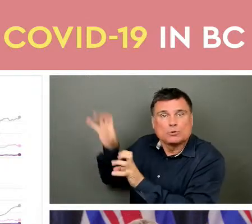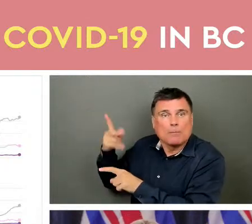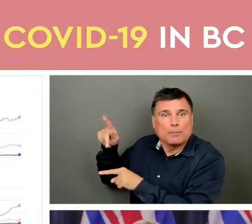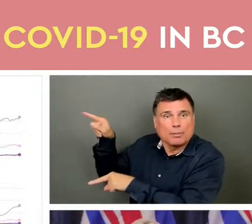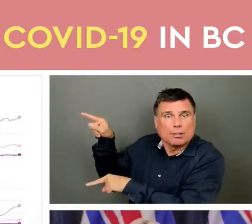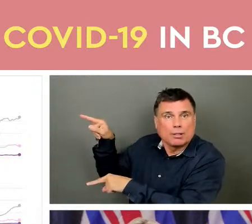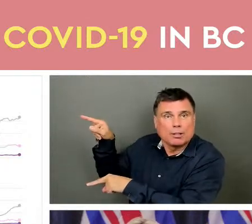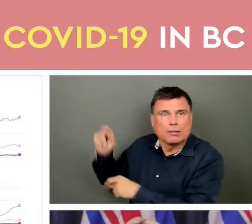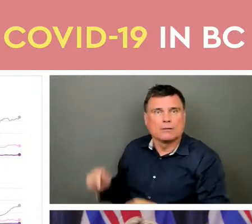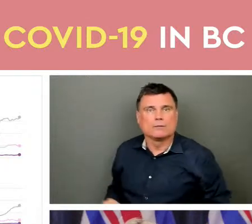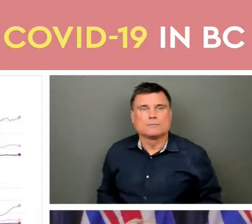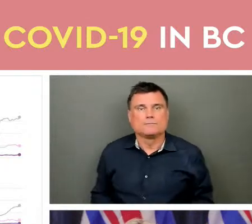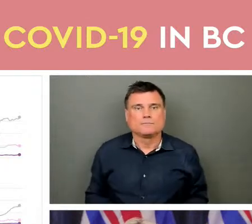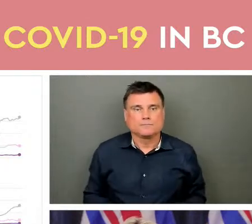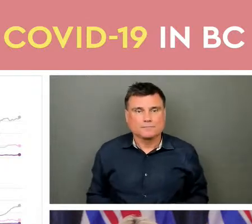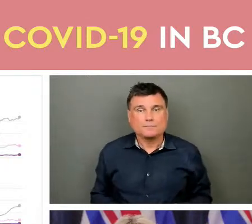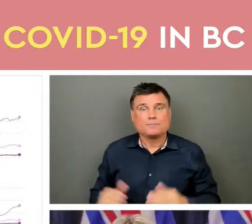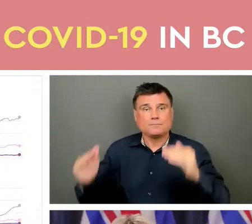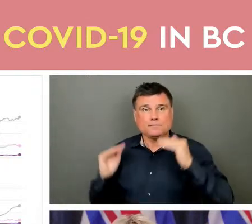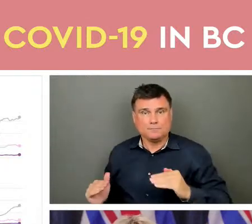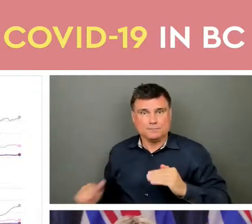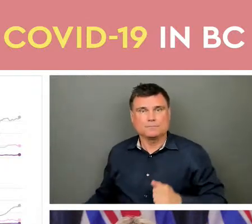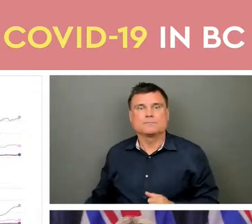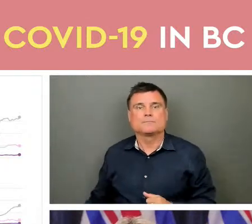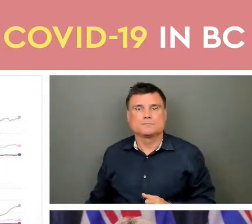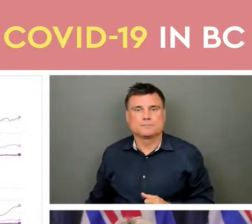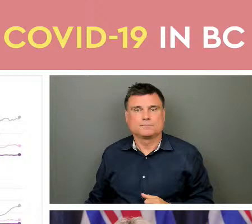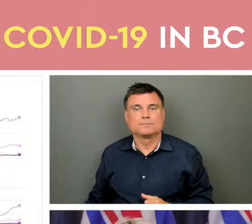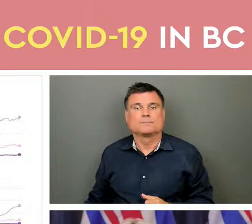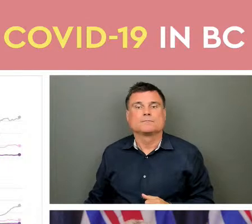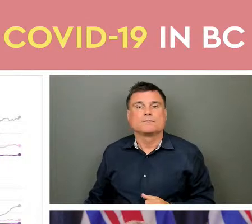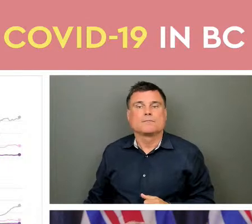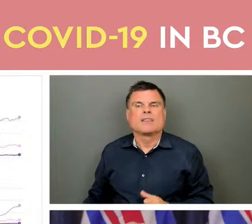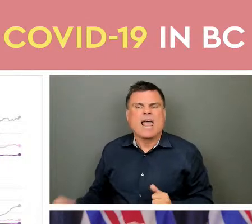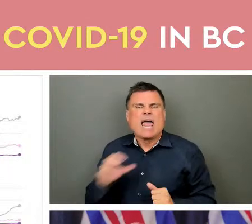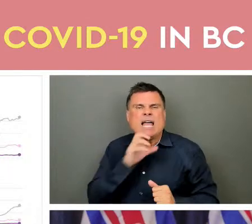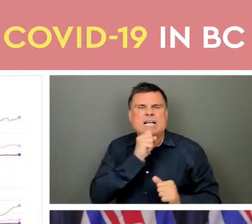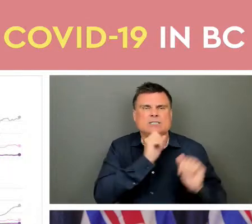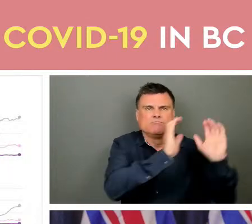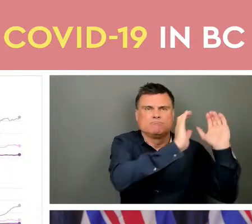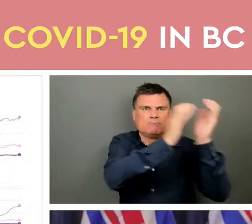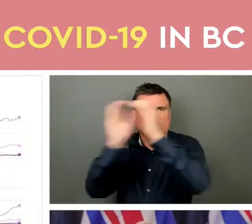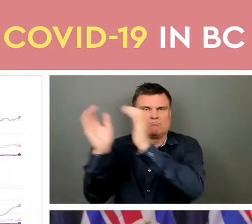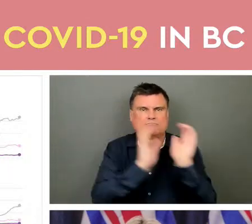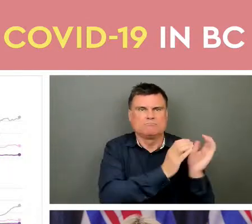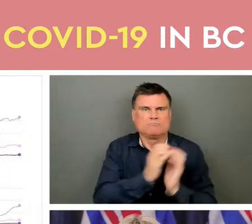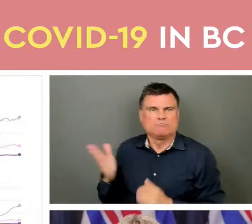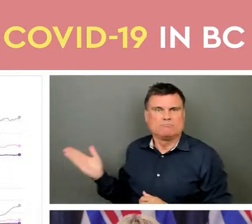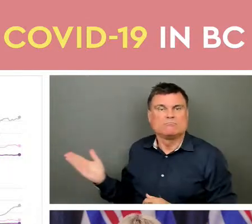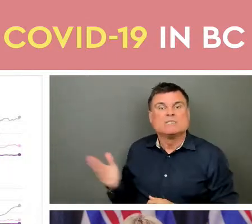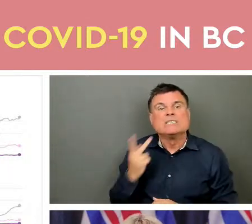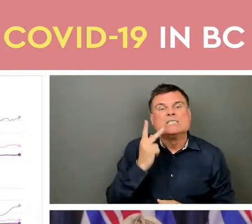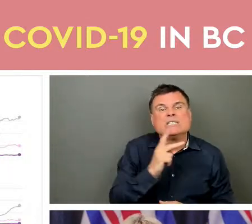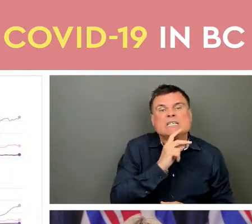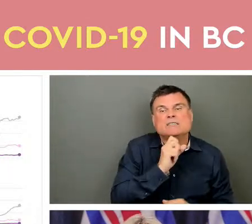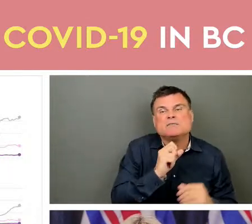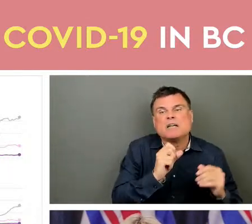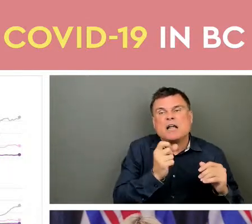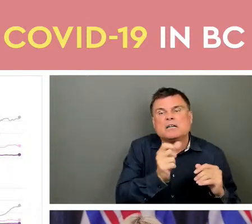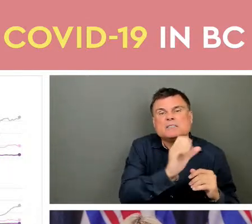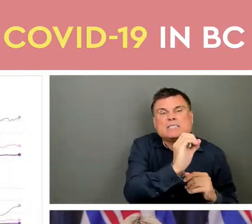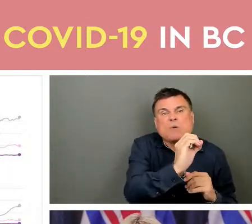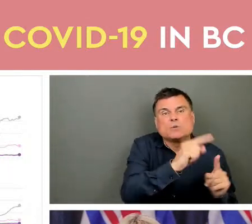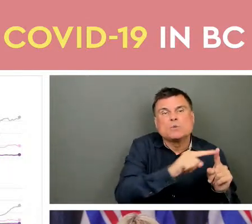age, again, we see a slight increase in the 0 to 11-year-olds, but primarily what we're seeing is people who are